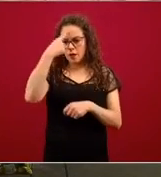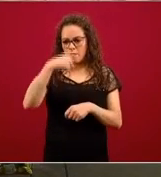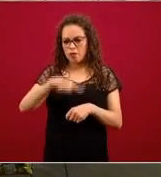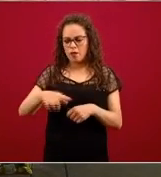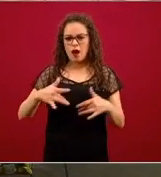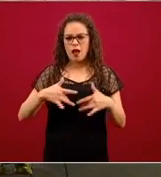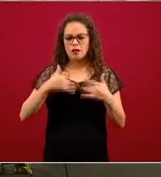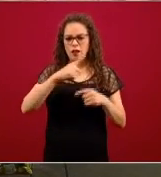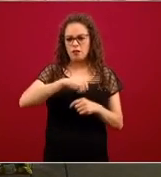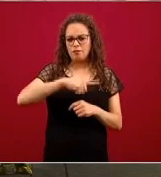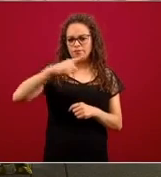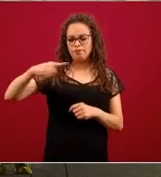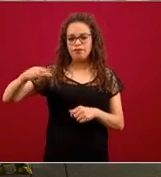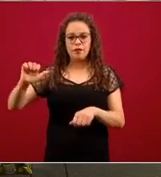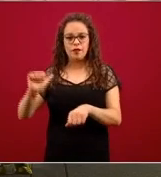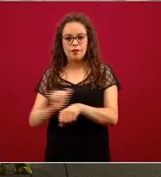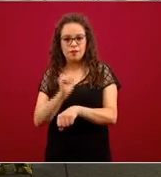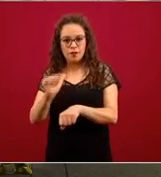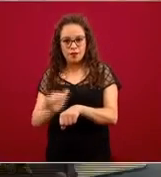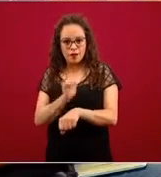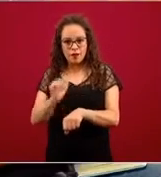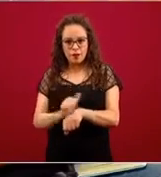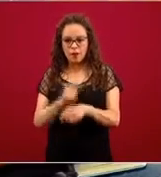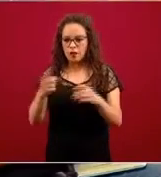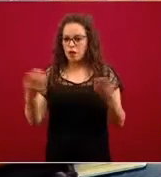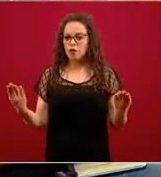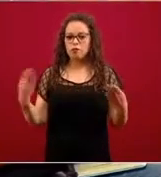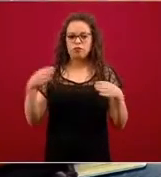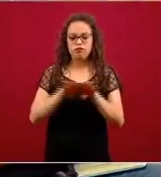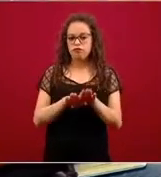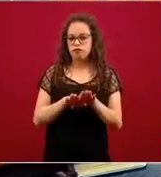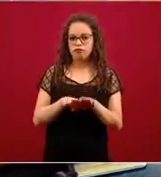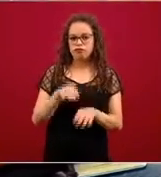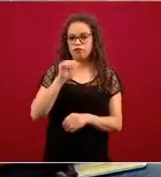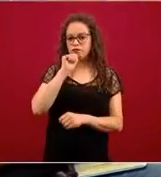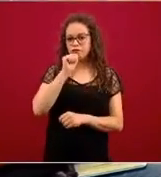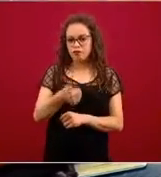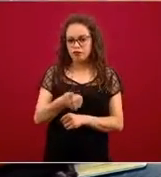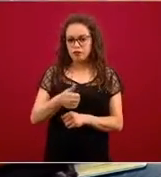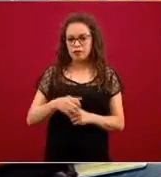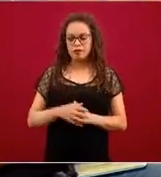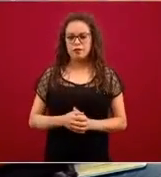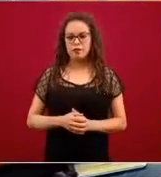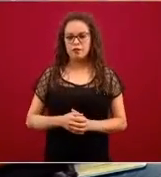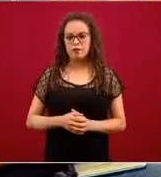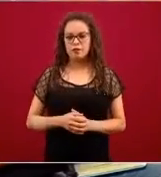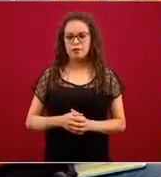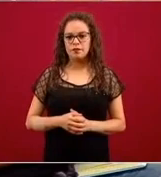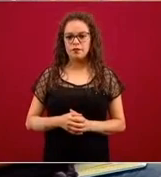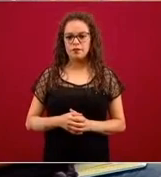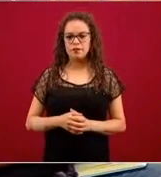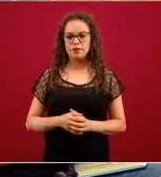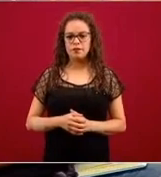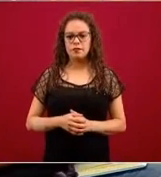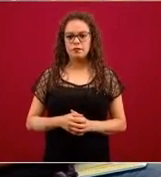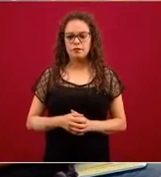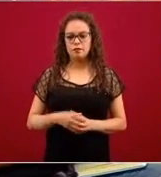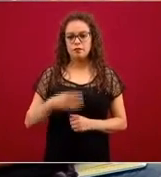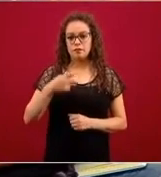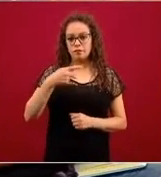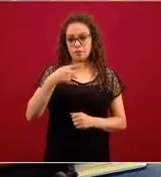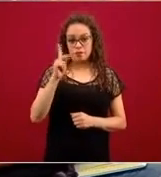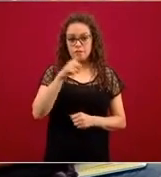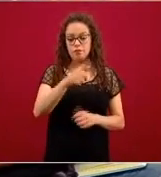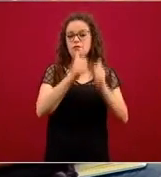automotriz creates, que no cerraron al no ser una empresa de who works related to the